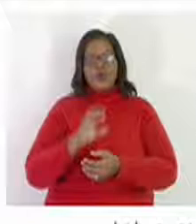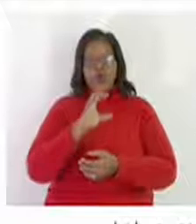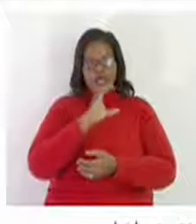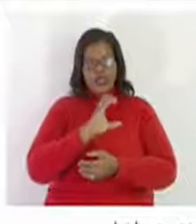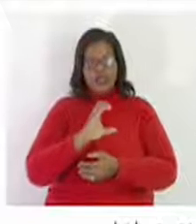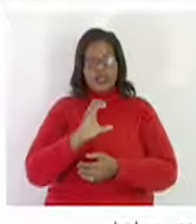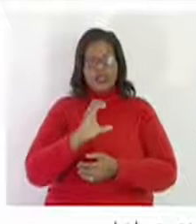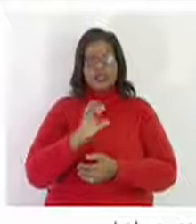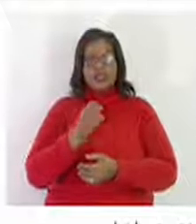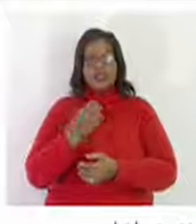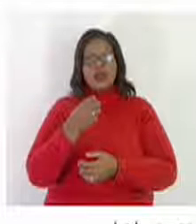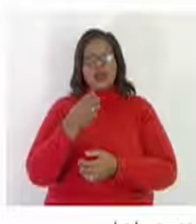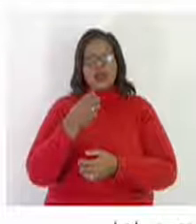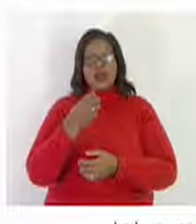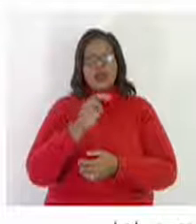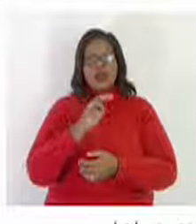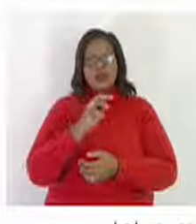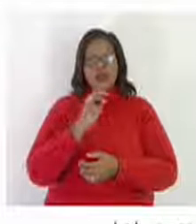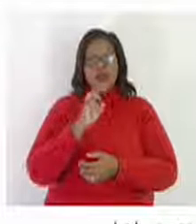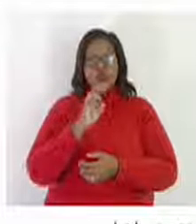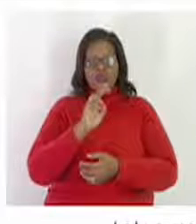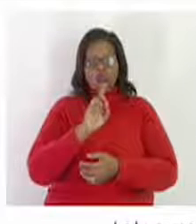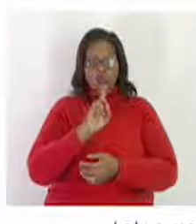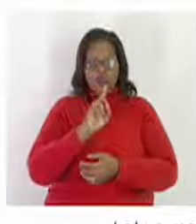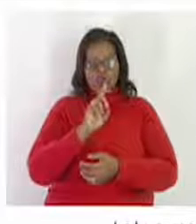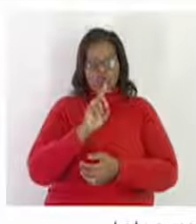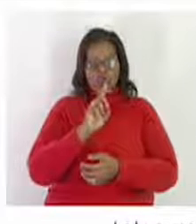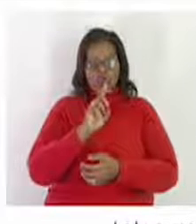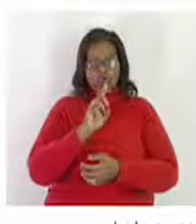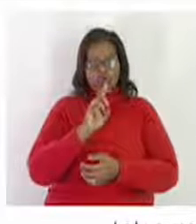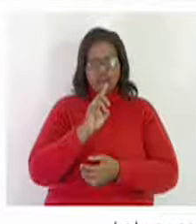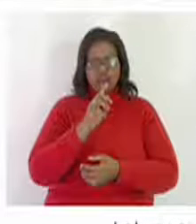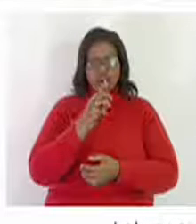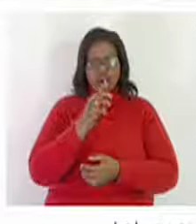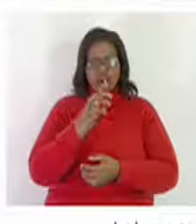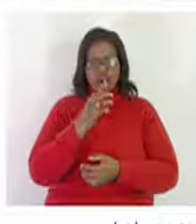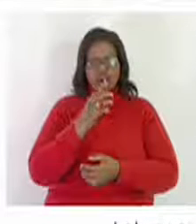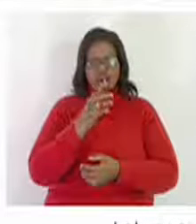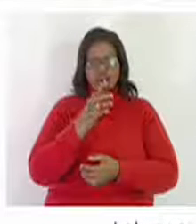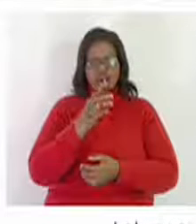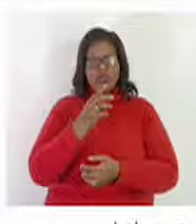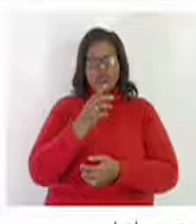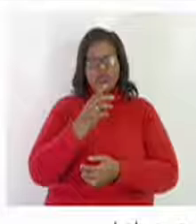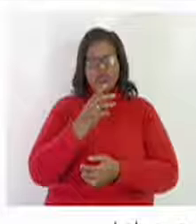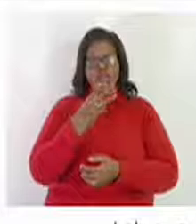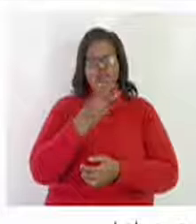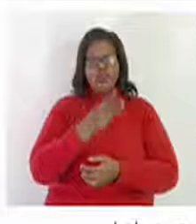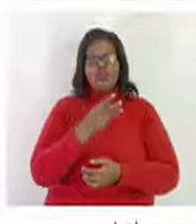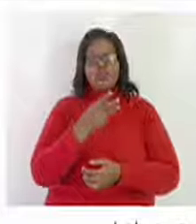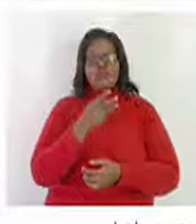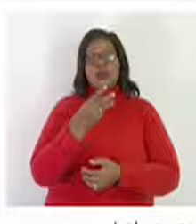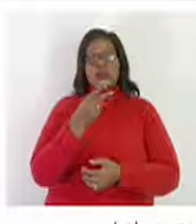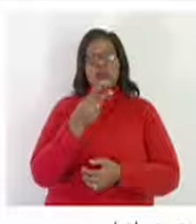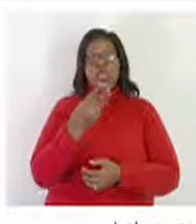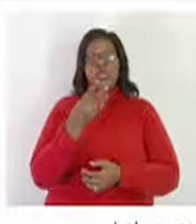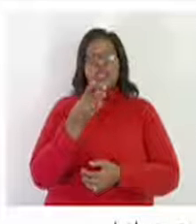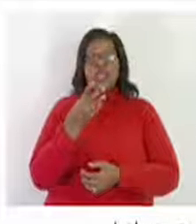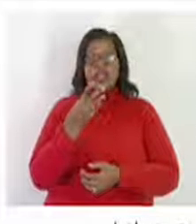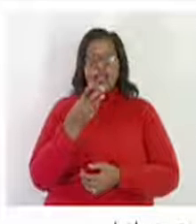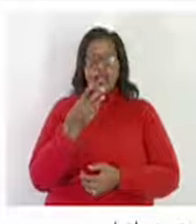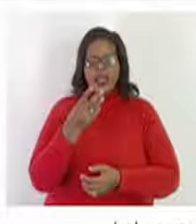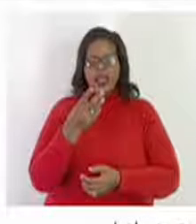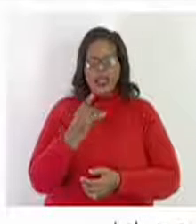be 328. And the same question goes, which 100 is closest to this